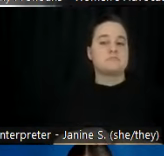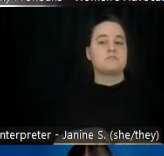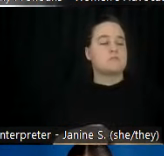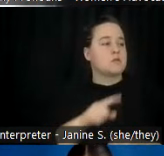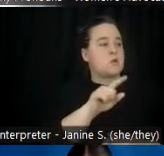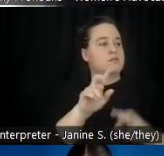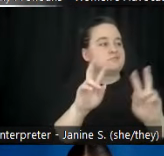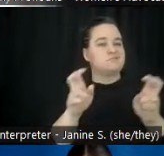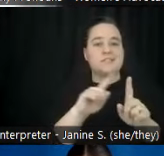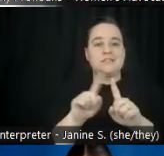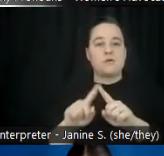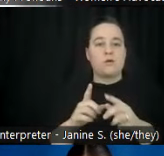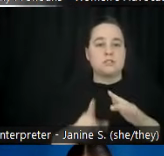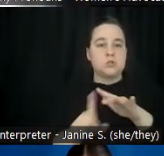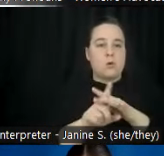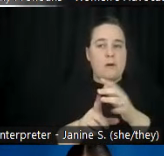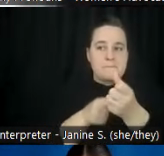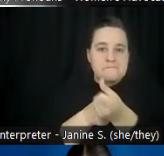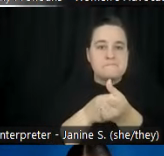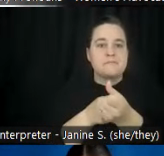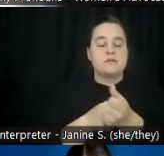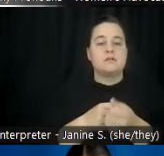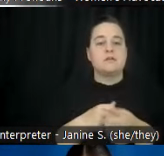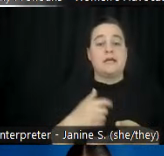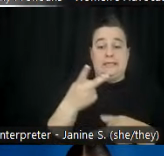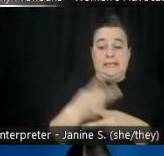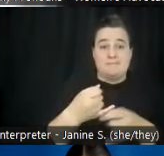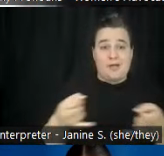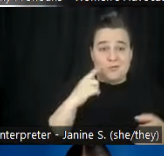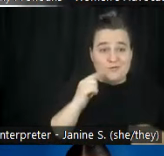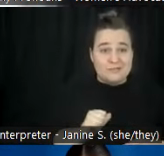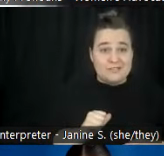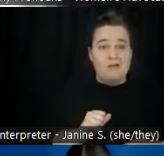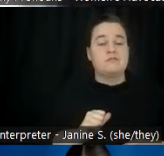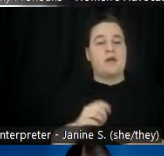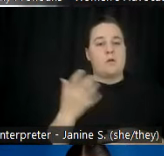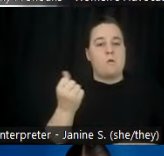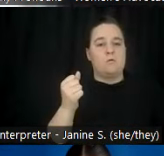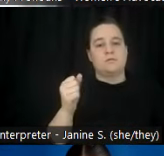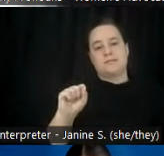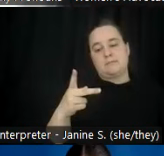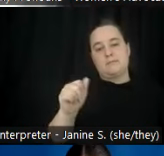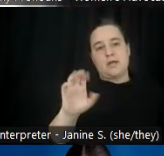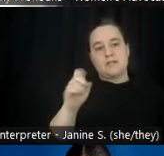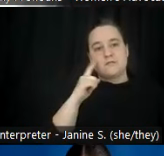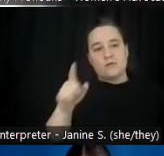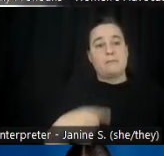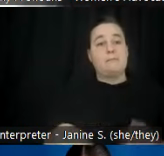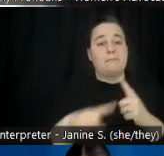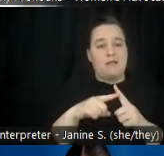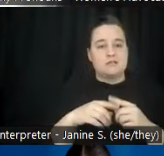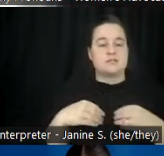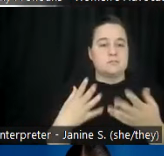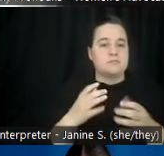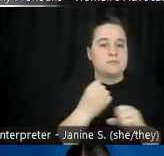of showing up for people and being able to have our own boundaries and hold space for that, while also providing safety and support planning within